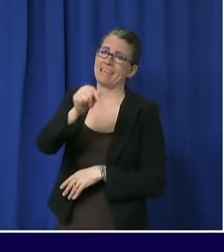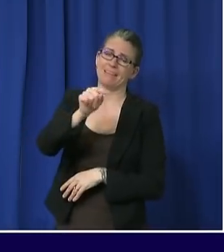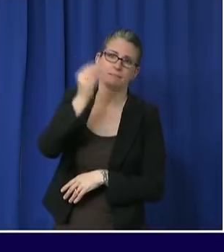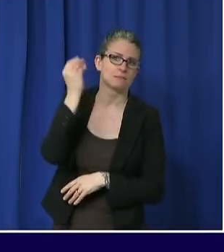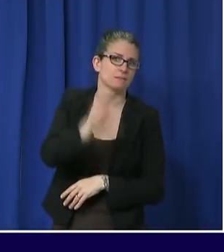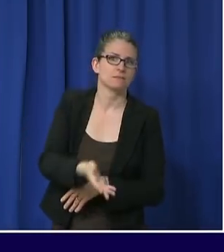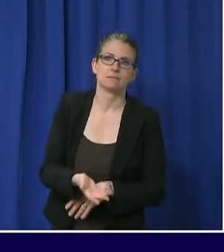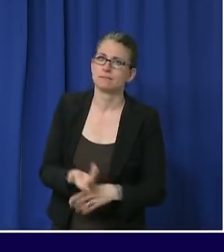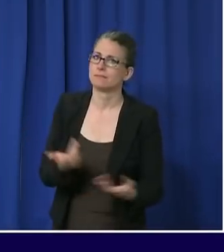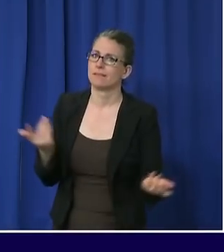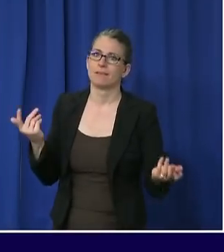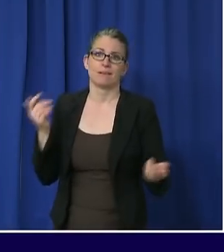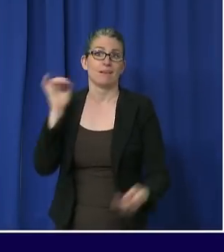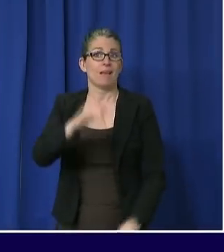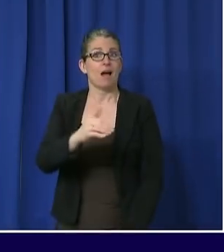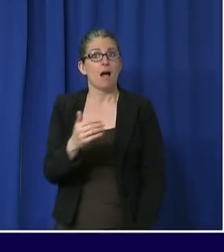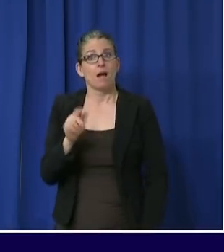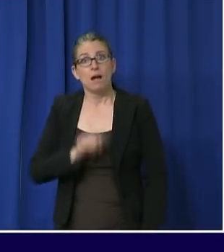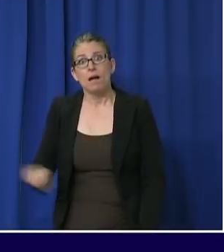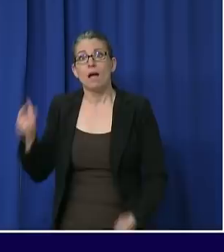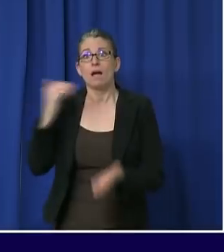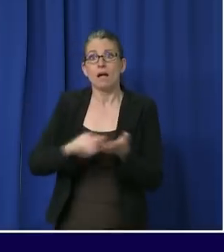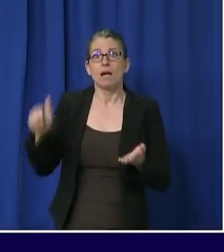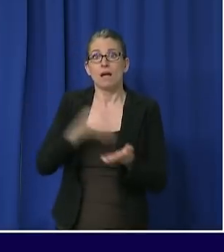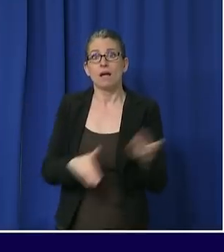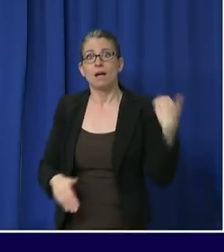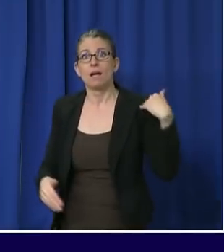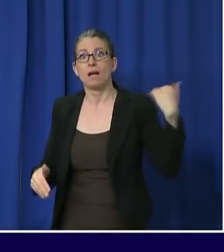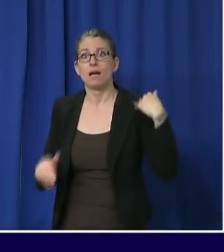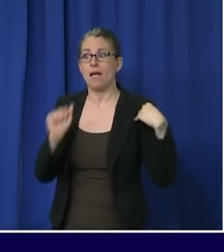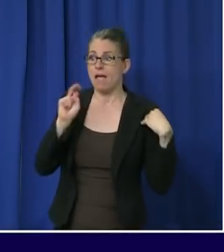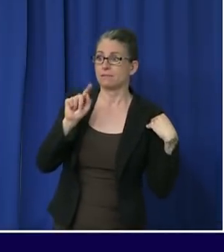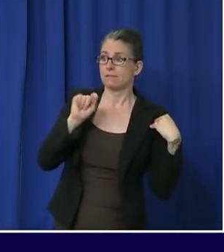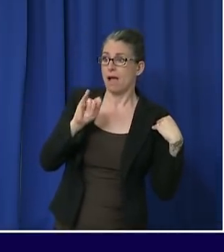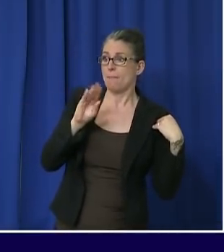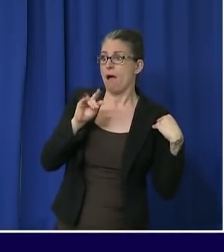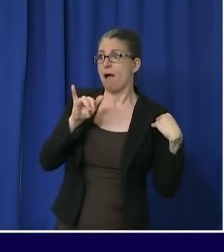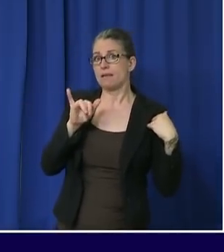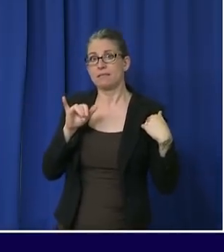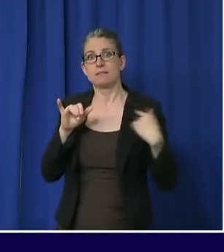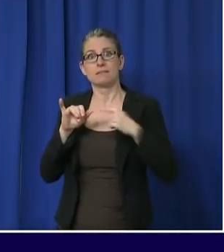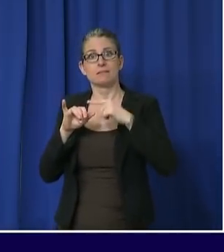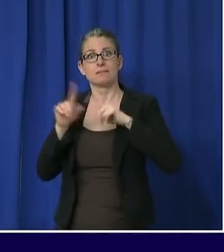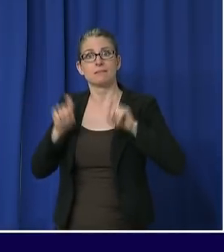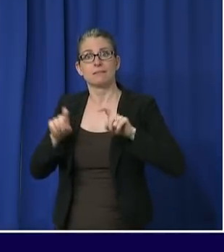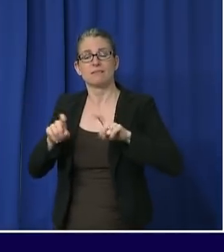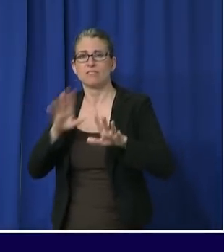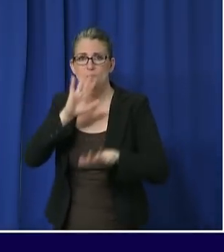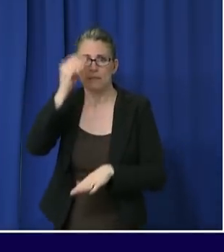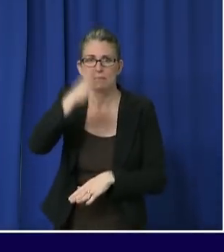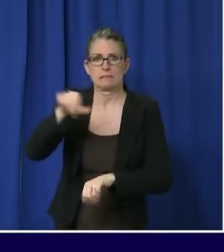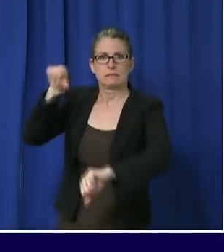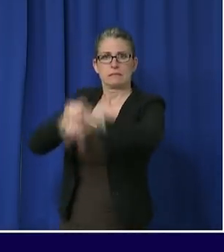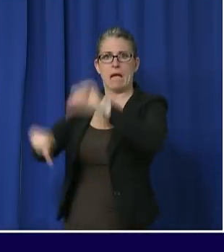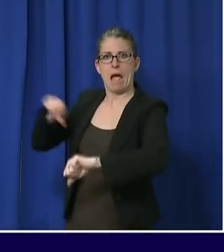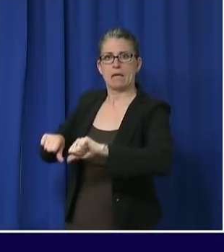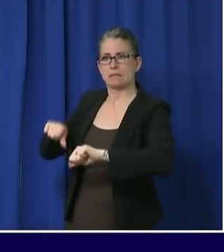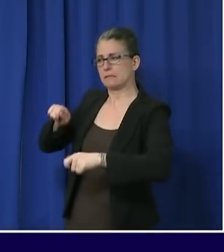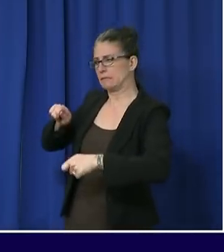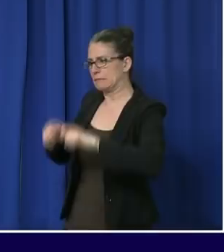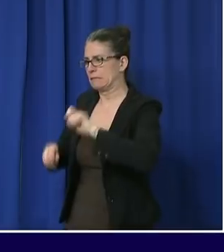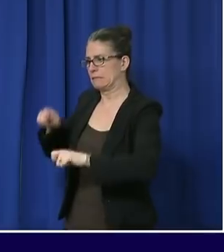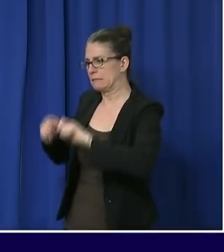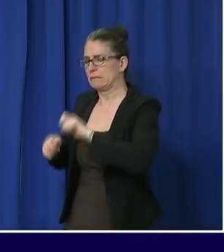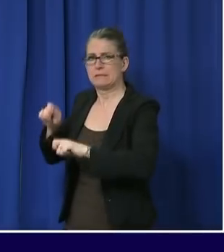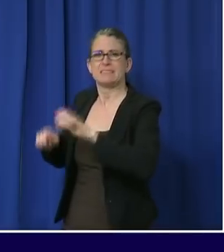is evolving really, really quickly on it. So check back in with me because it's changing really quickly. Thank you,